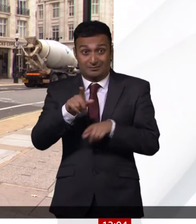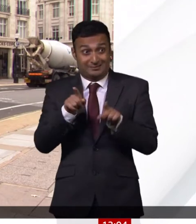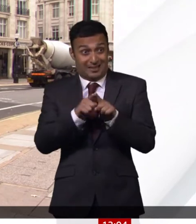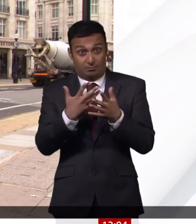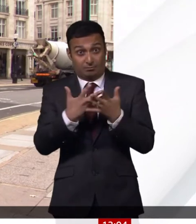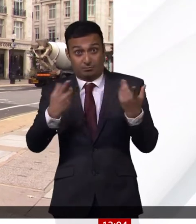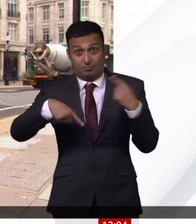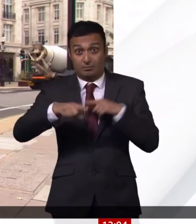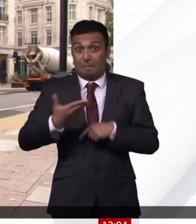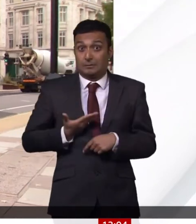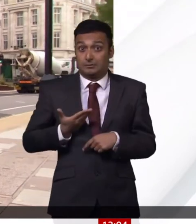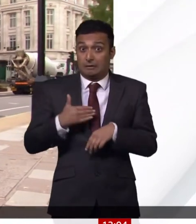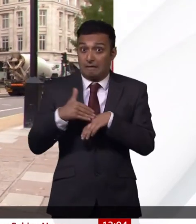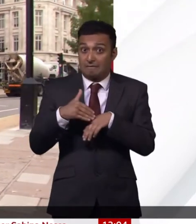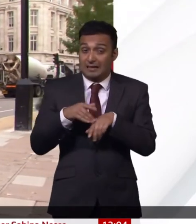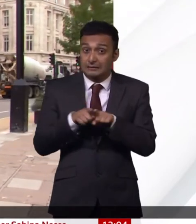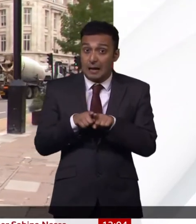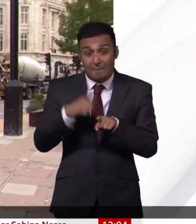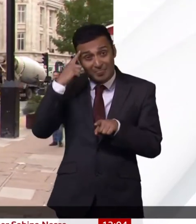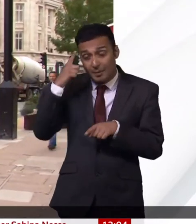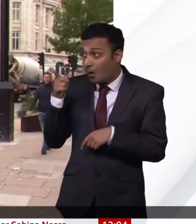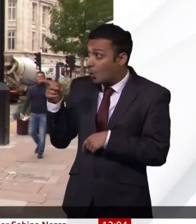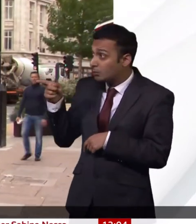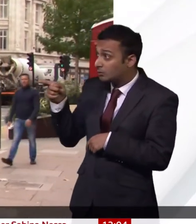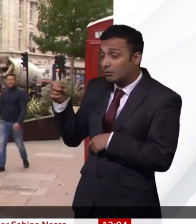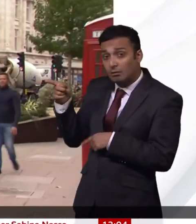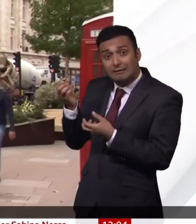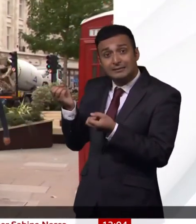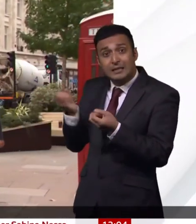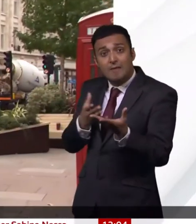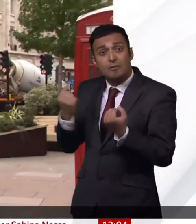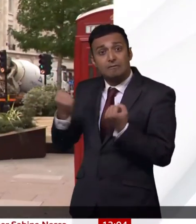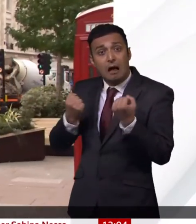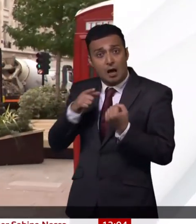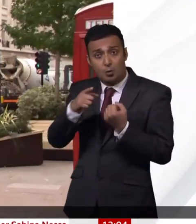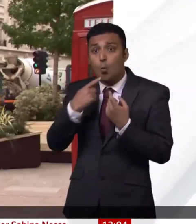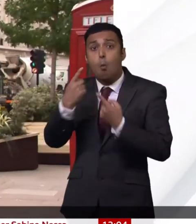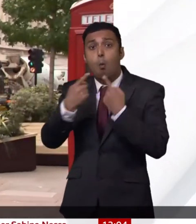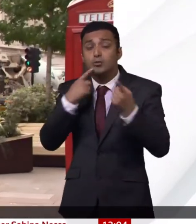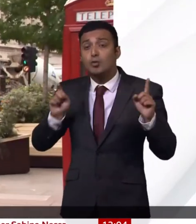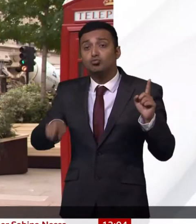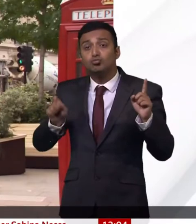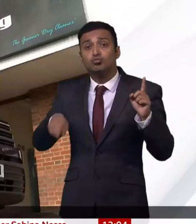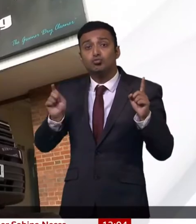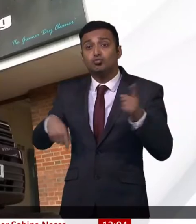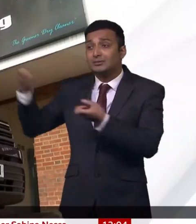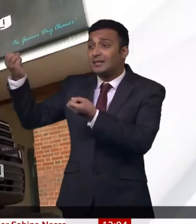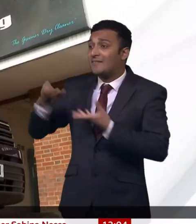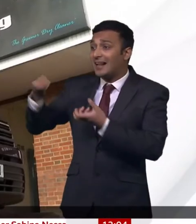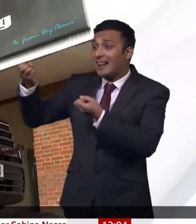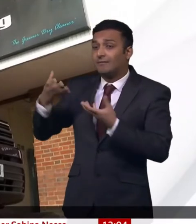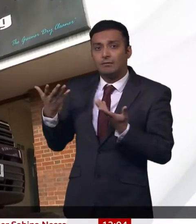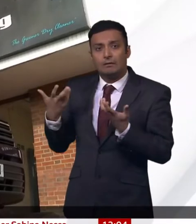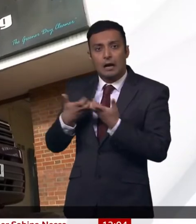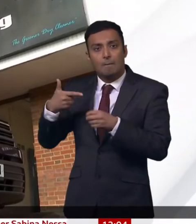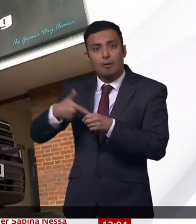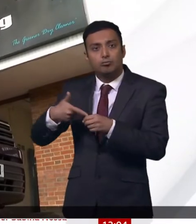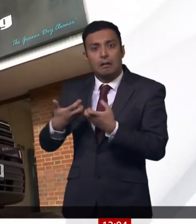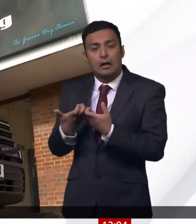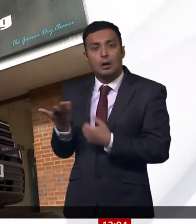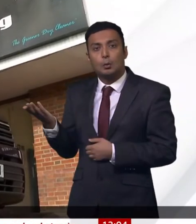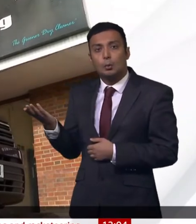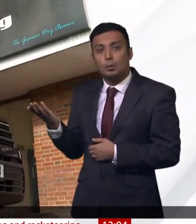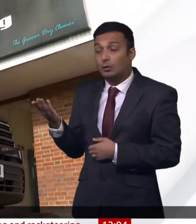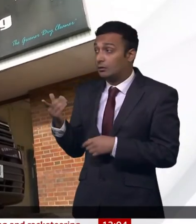Just think about all the vans we rely on these days for a host of goods and services. Like this dry